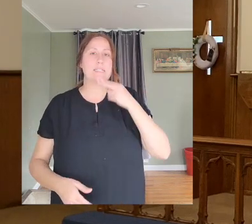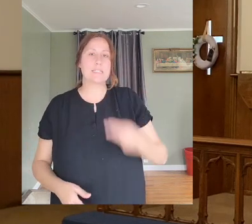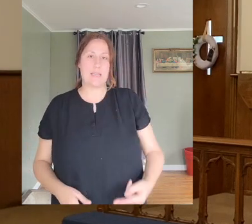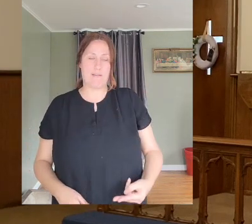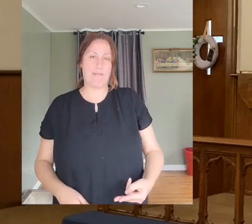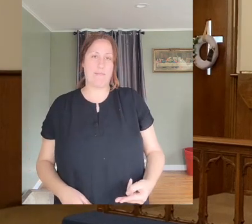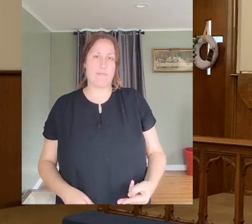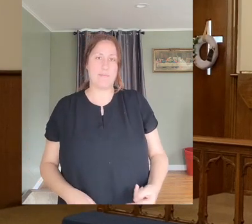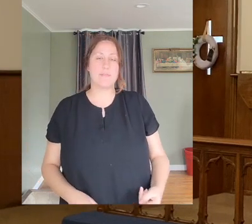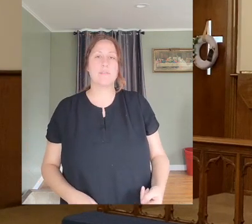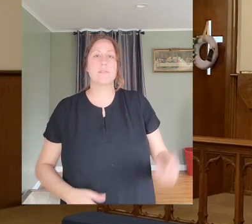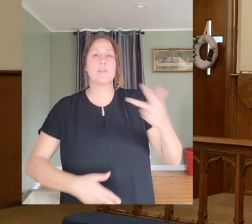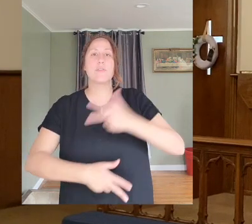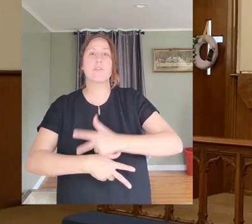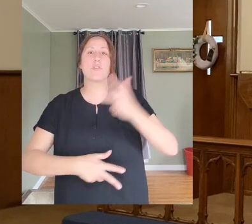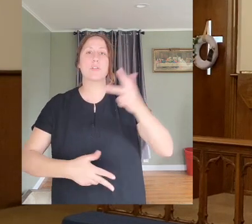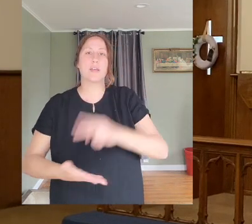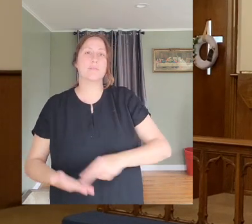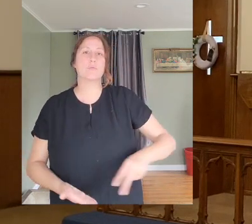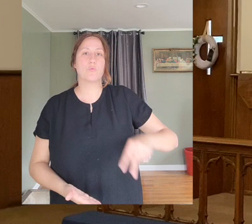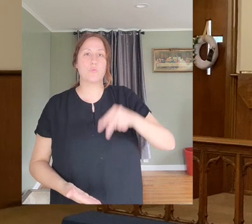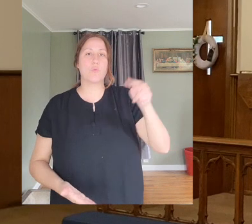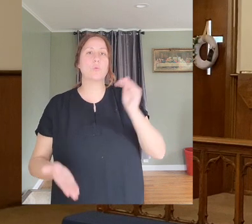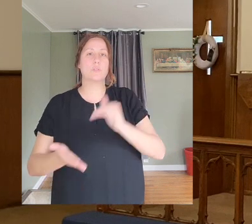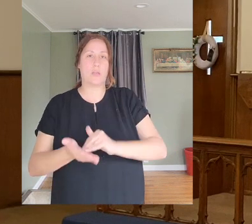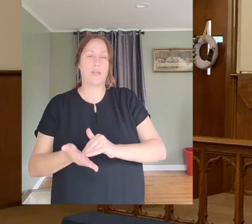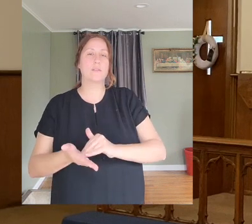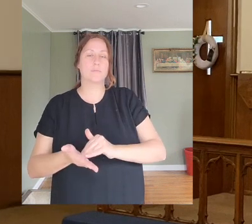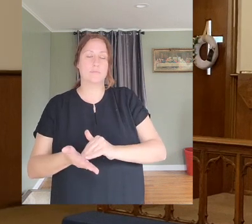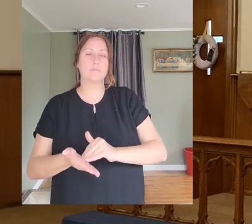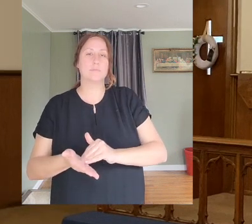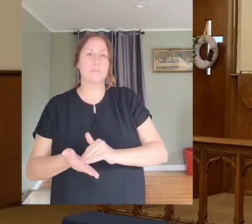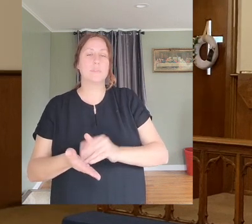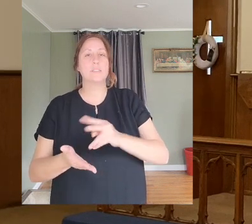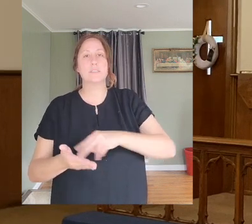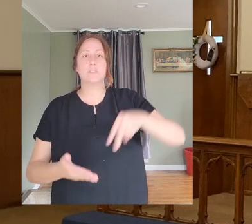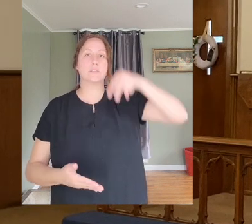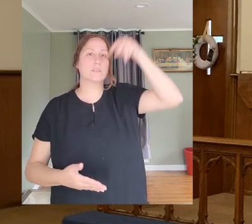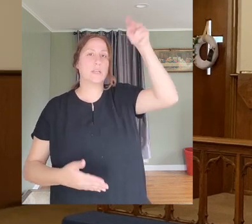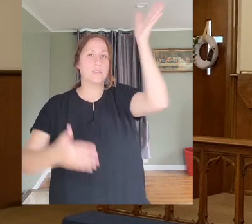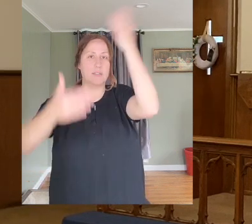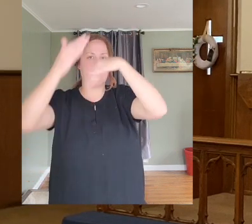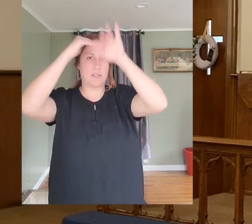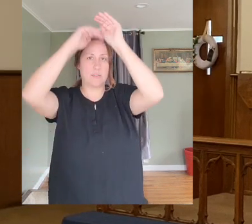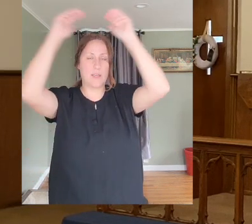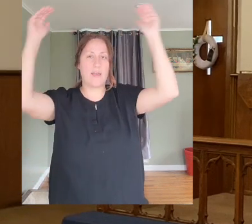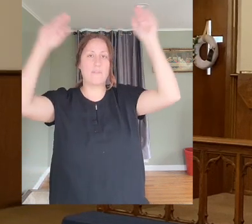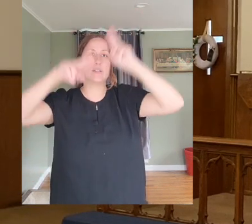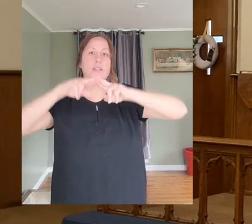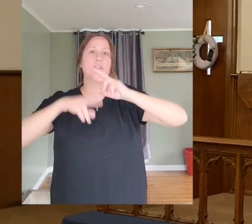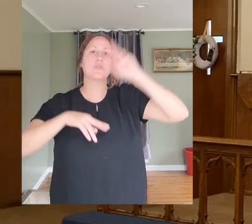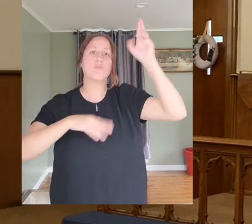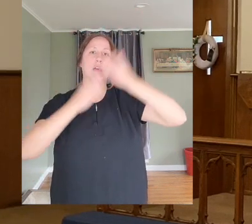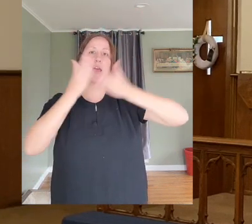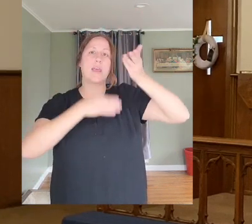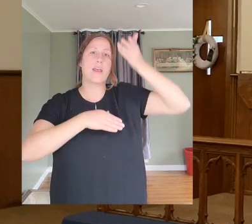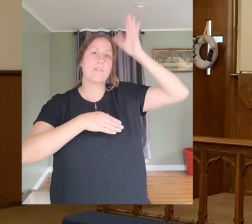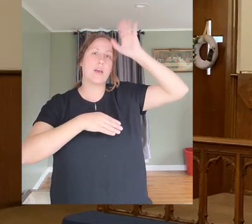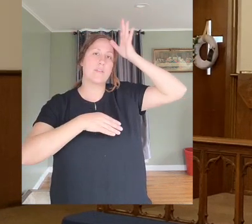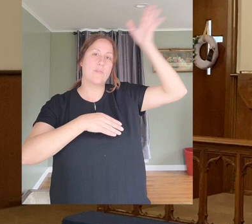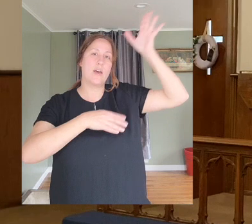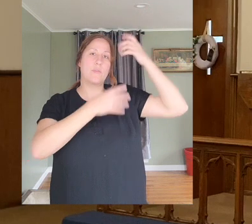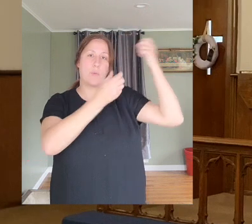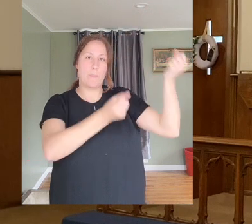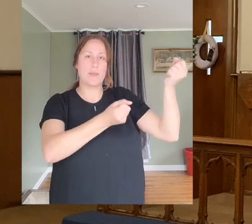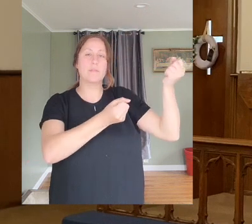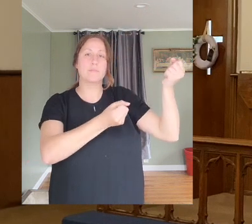descended into hell. The third day he rose again from the dead. He ascended into heaven and sits at the right hand of God the